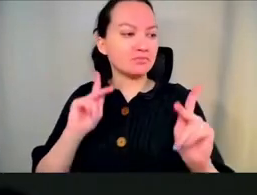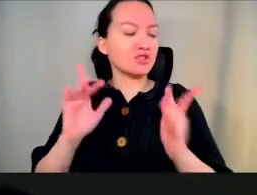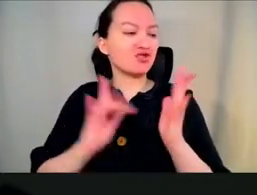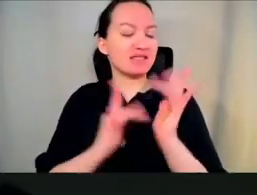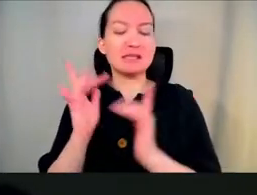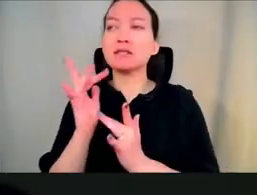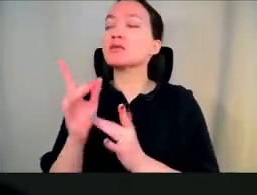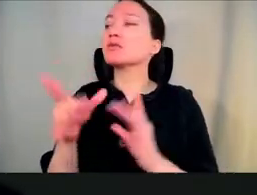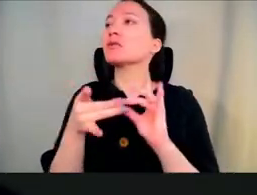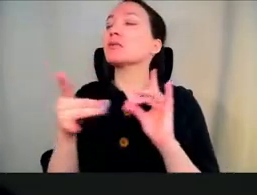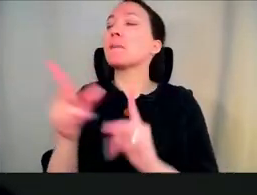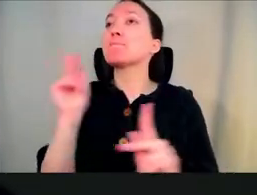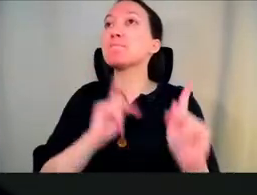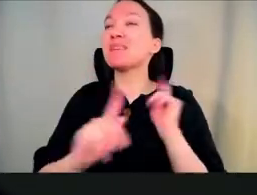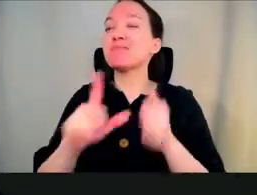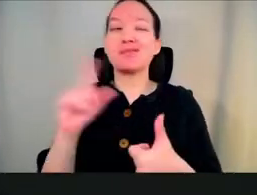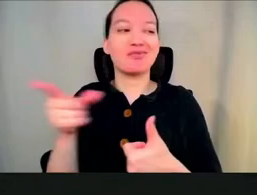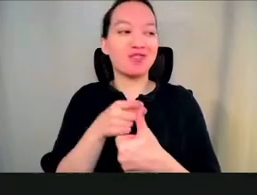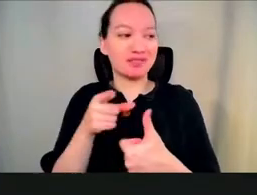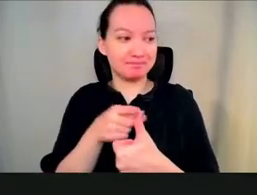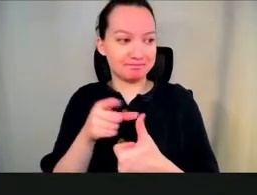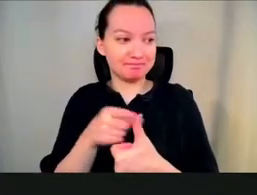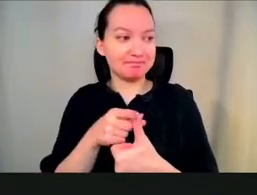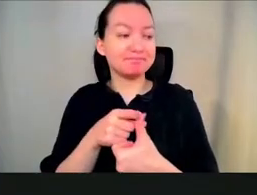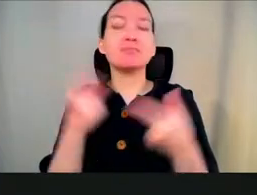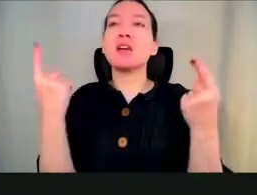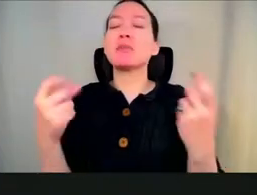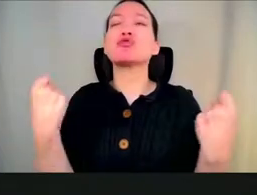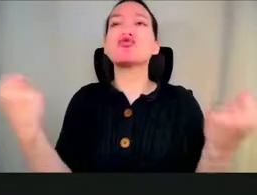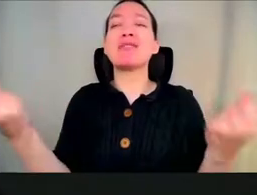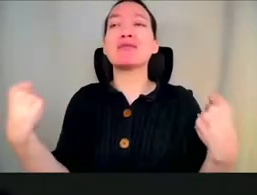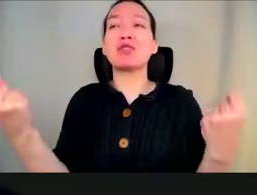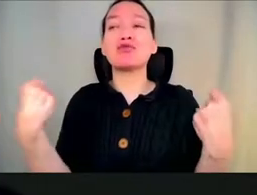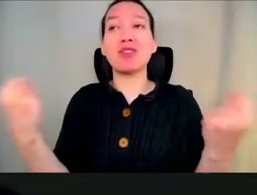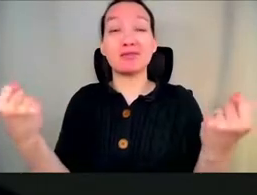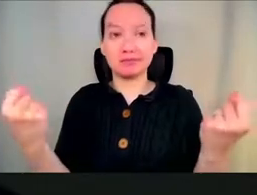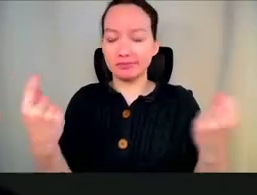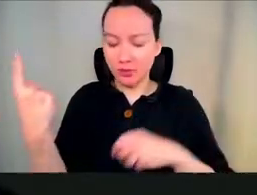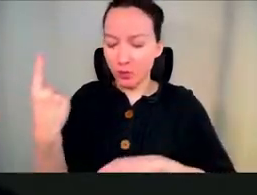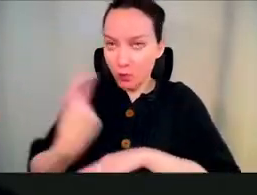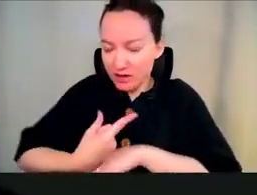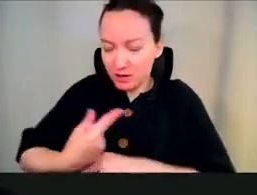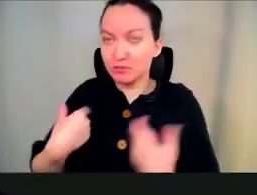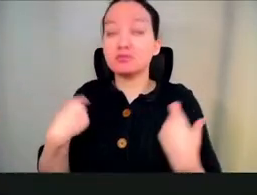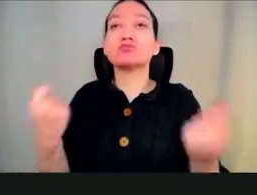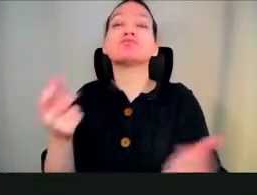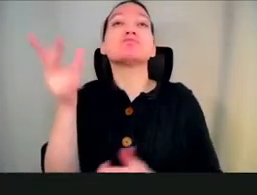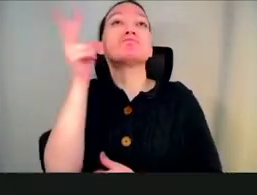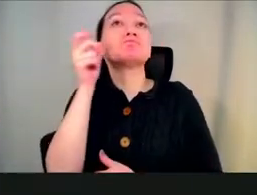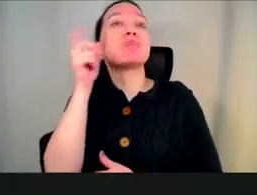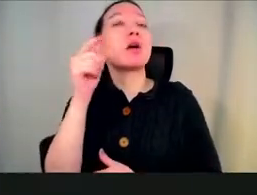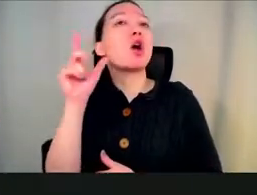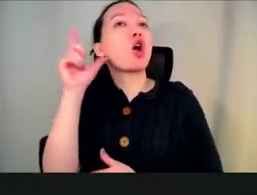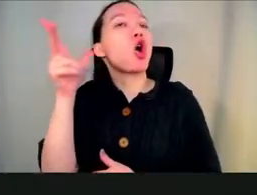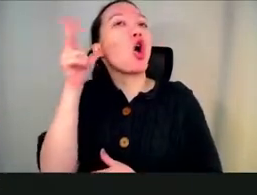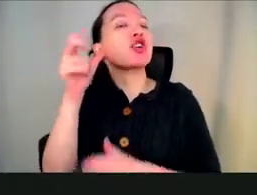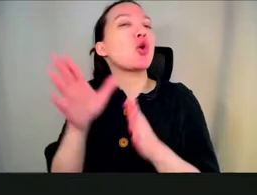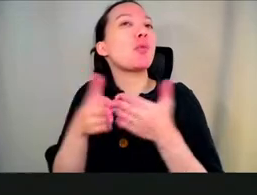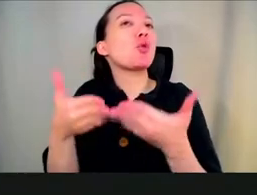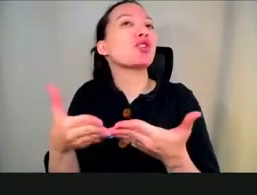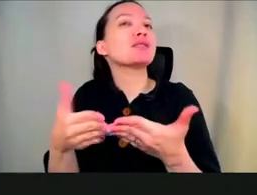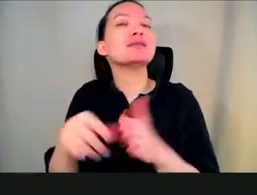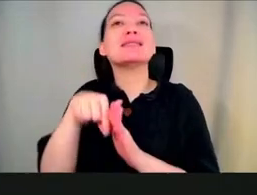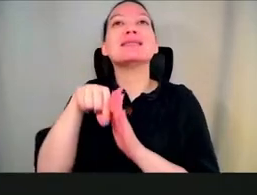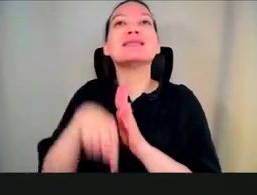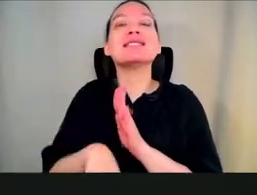about people first. So when I was driving, one of the days that we were driving, I was listening to an audiobook, and it's called The